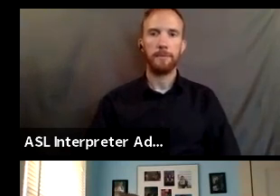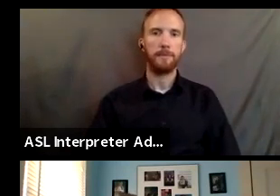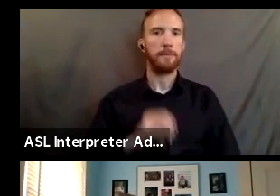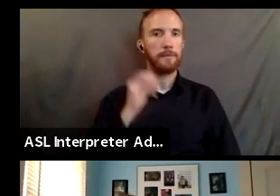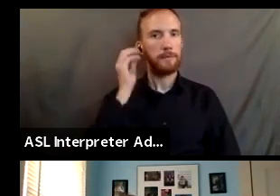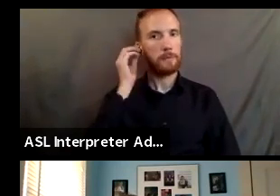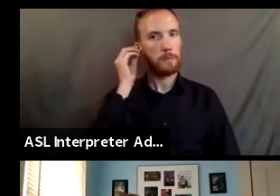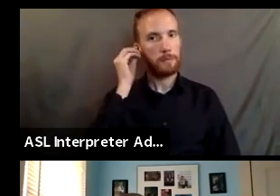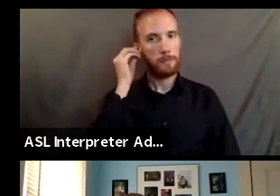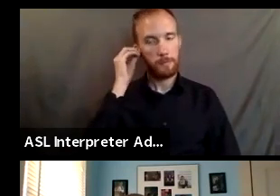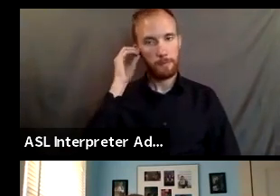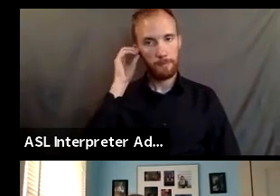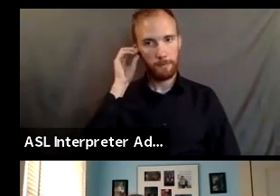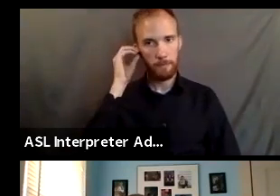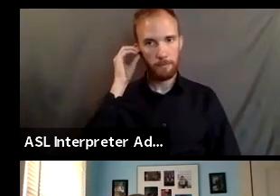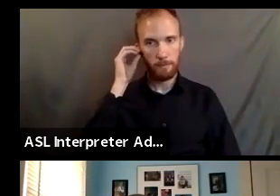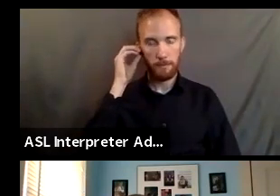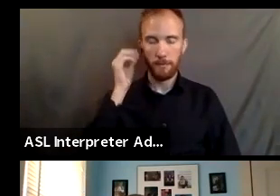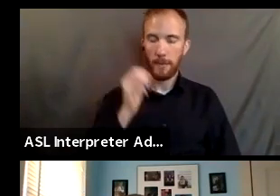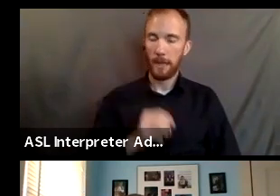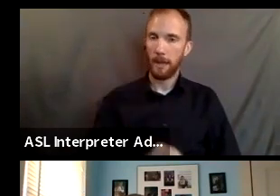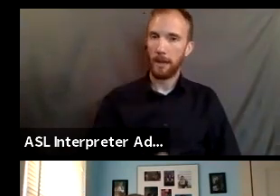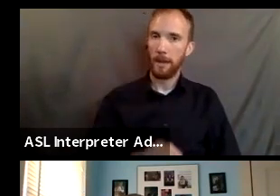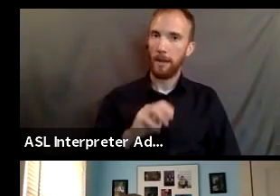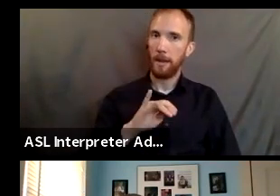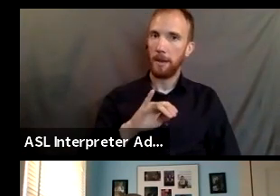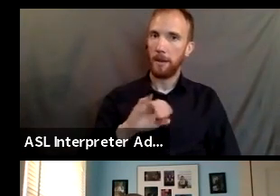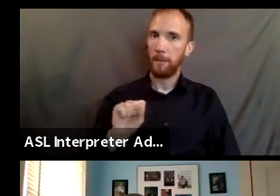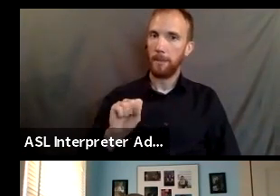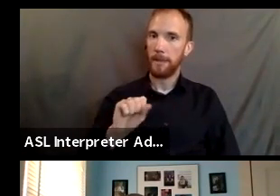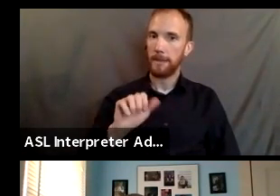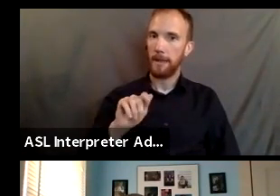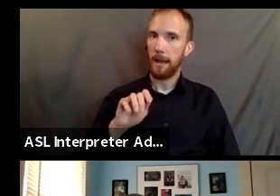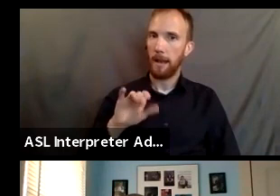miss alice please unmute